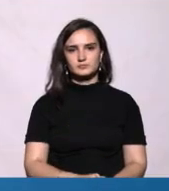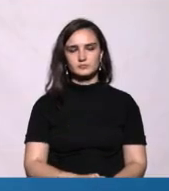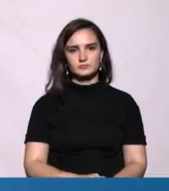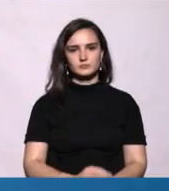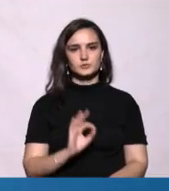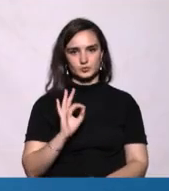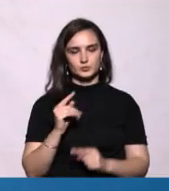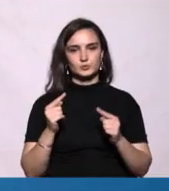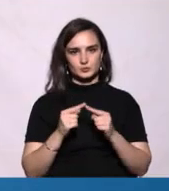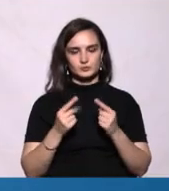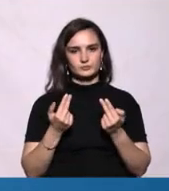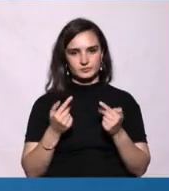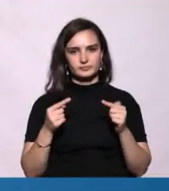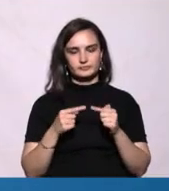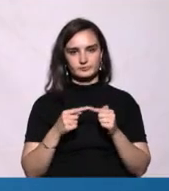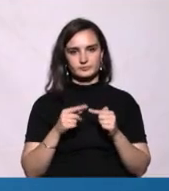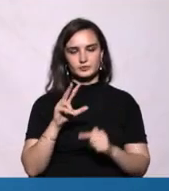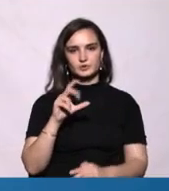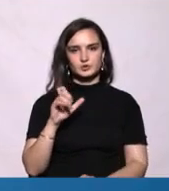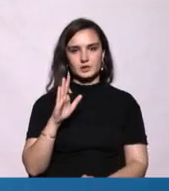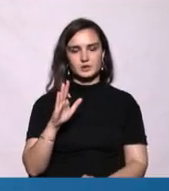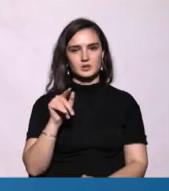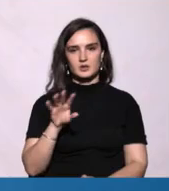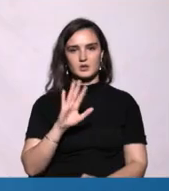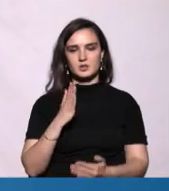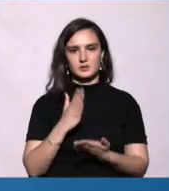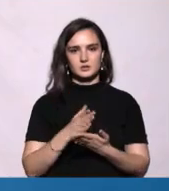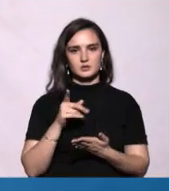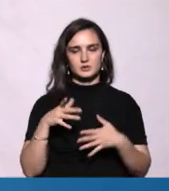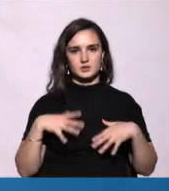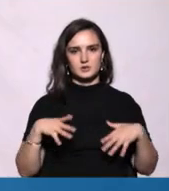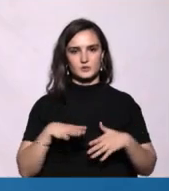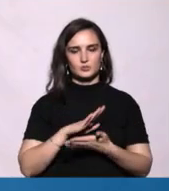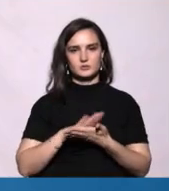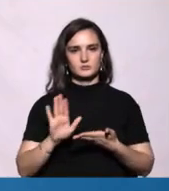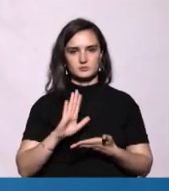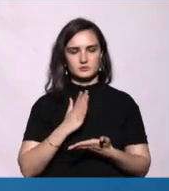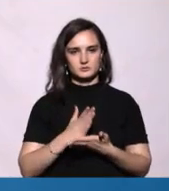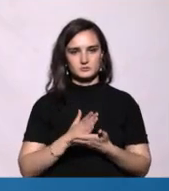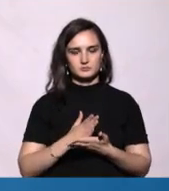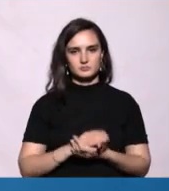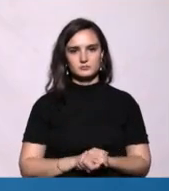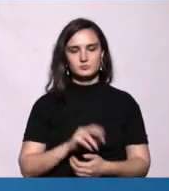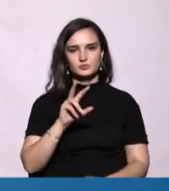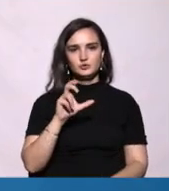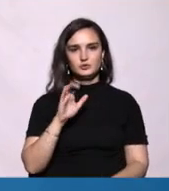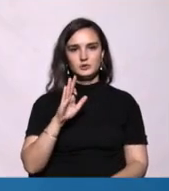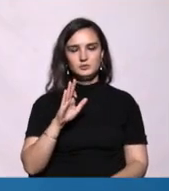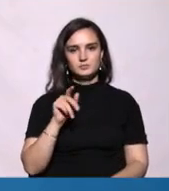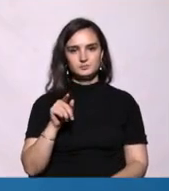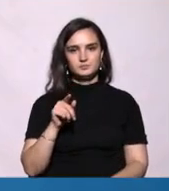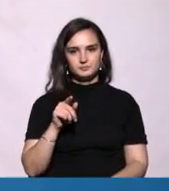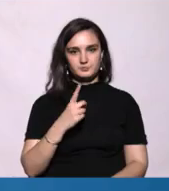right. Good job. Great job. is not from Georgia. For sure. So, Jack is